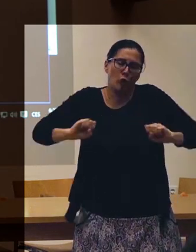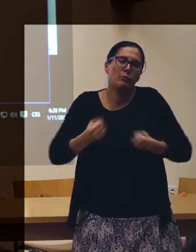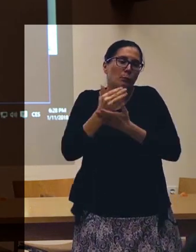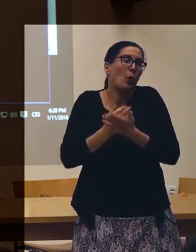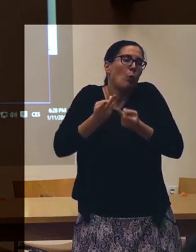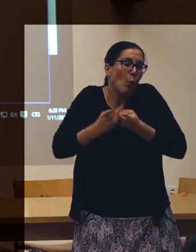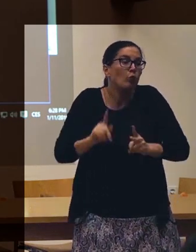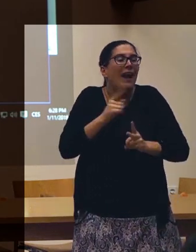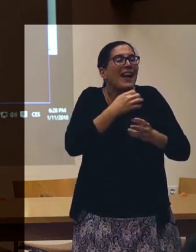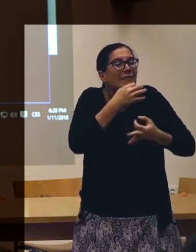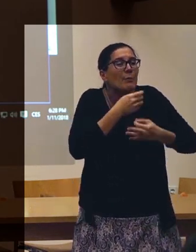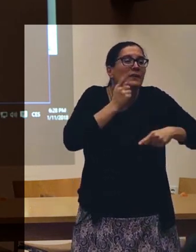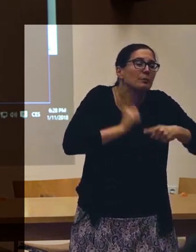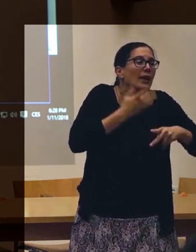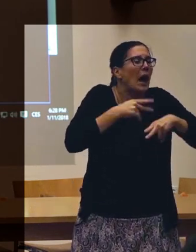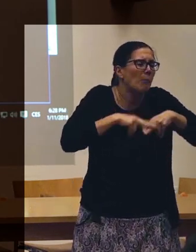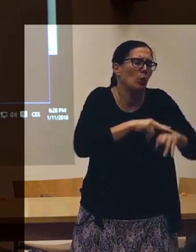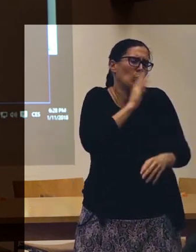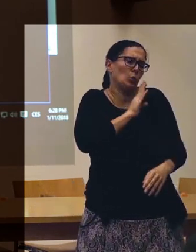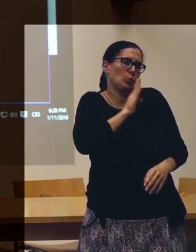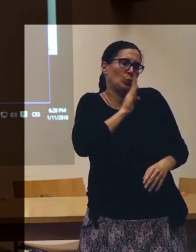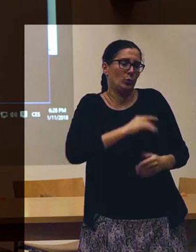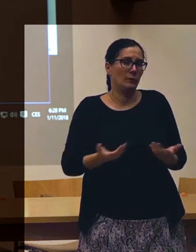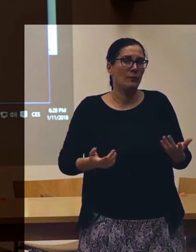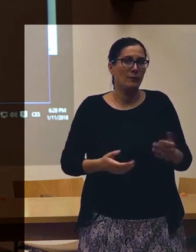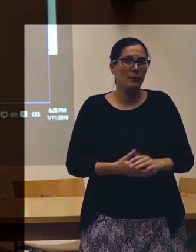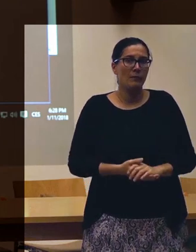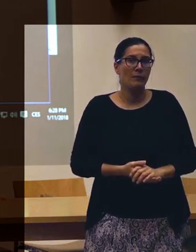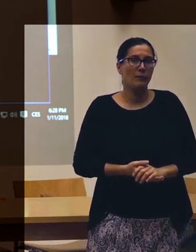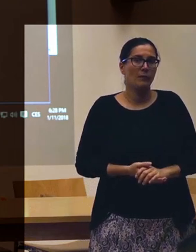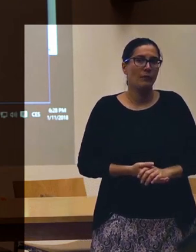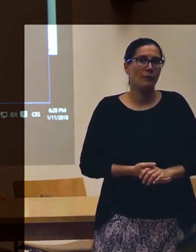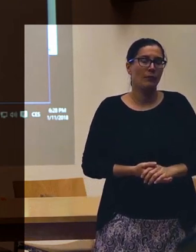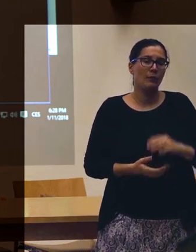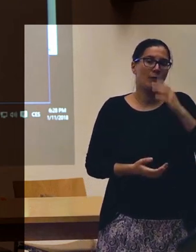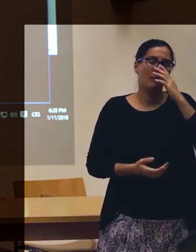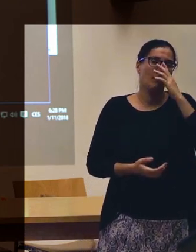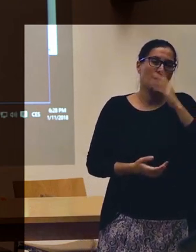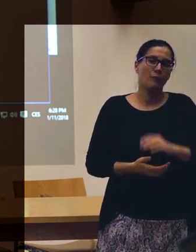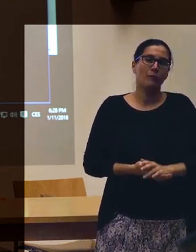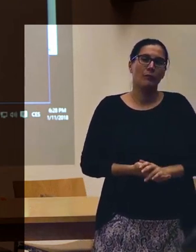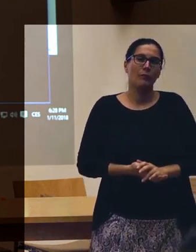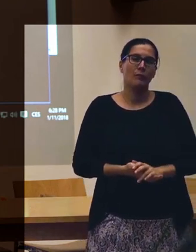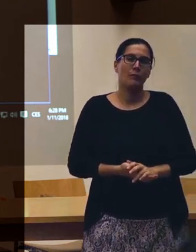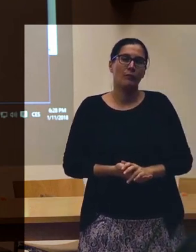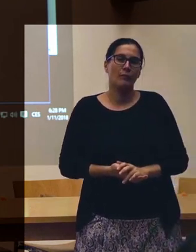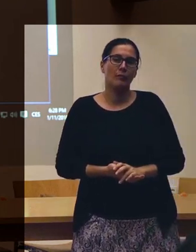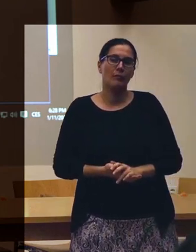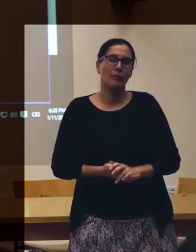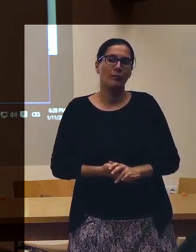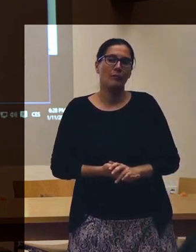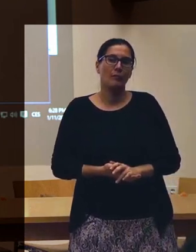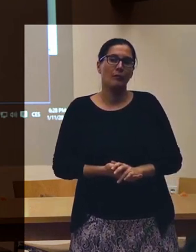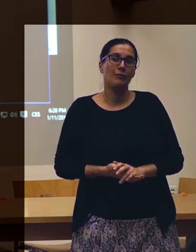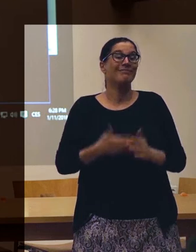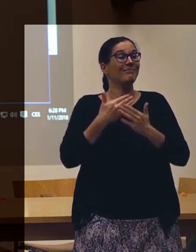that it's going to be all museum practice. So we involved as many museums as possible in